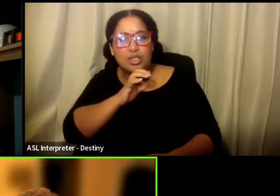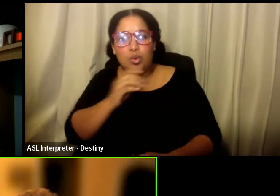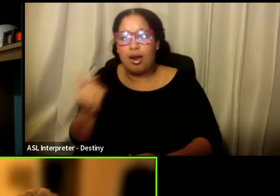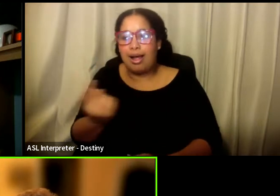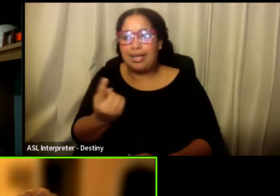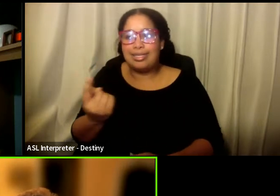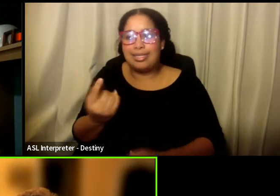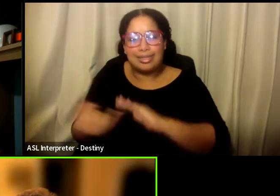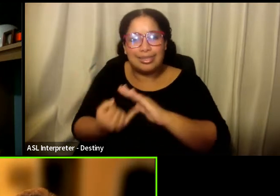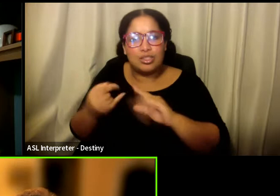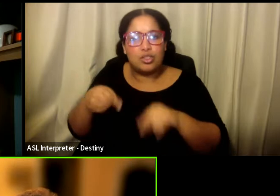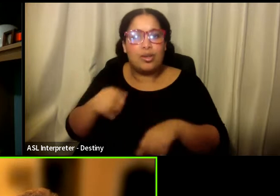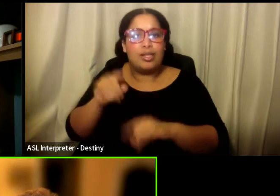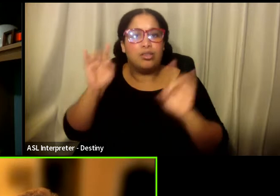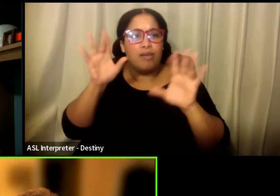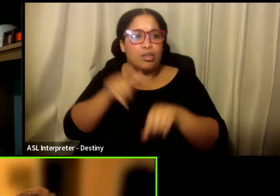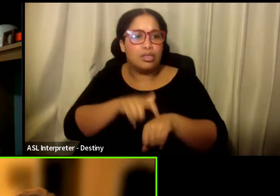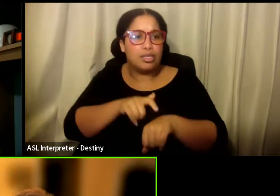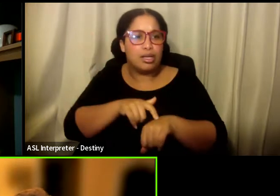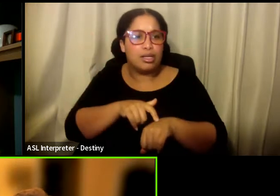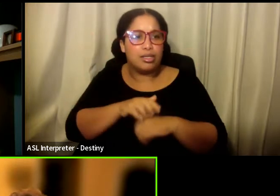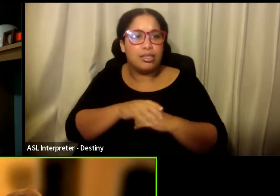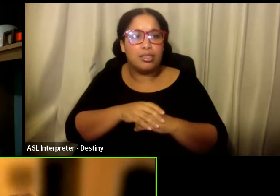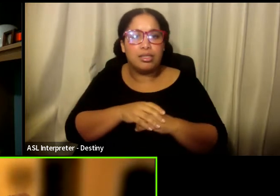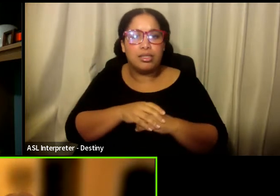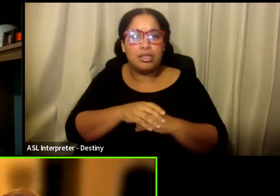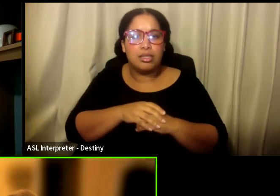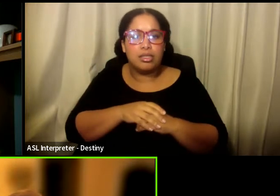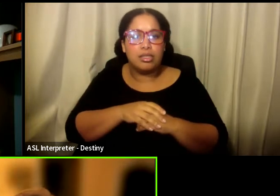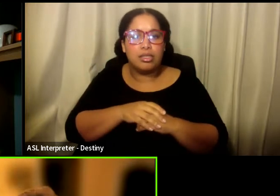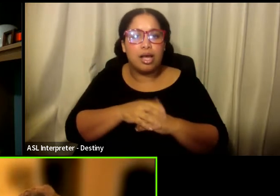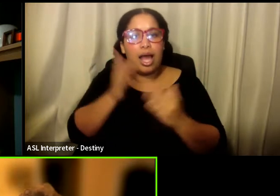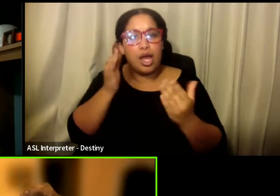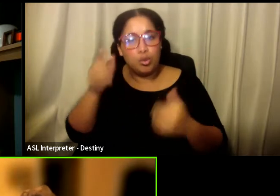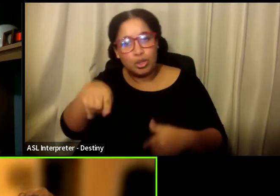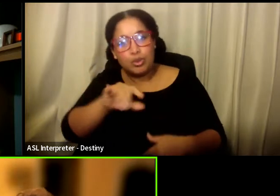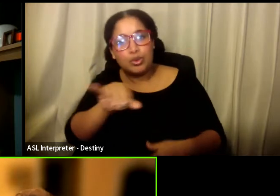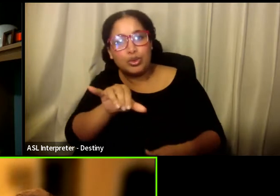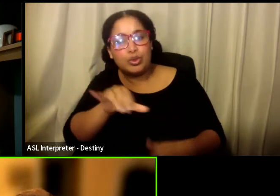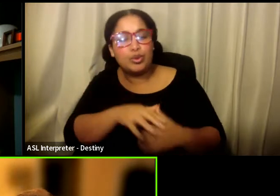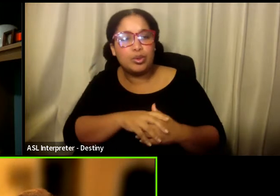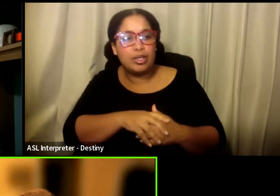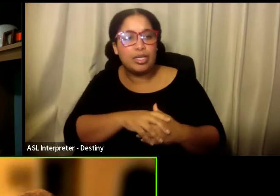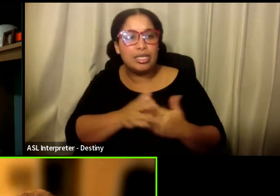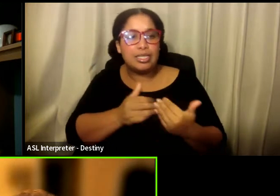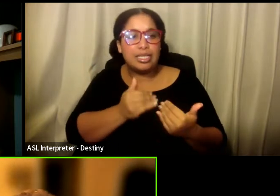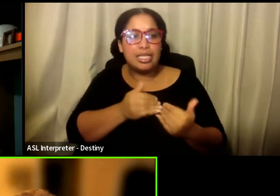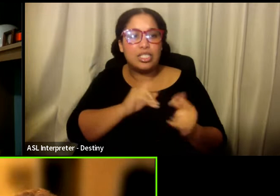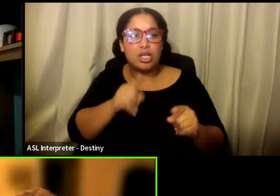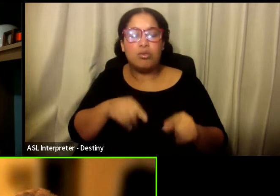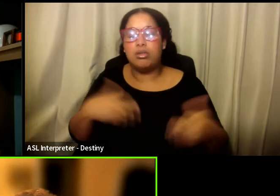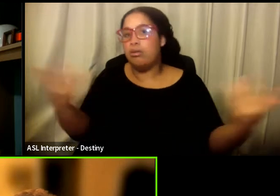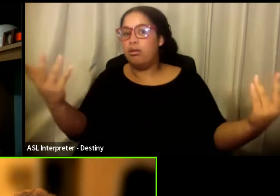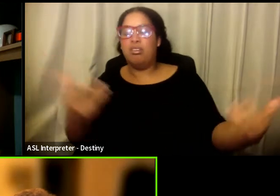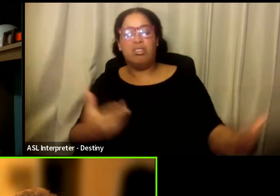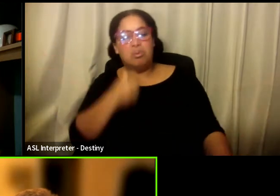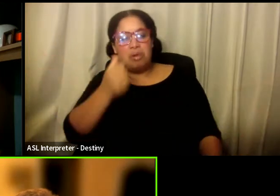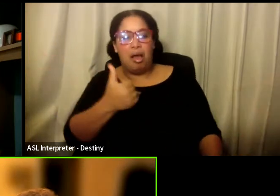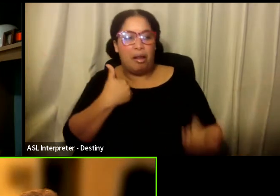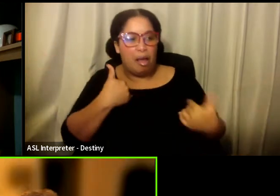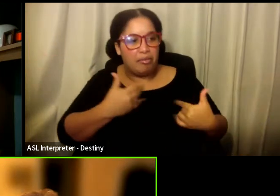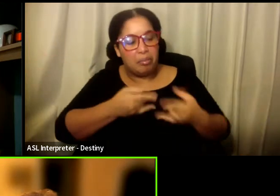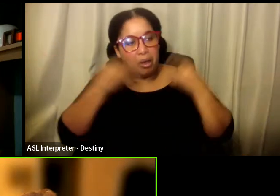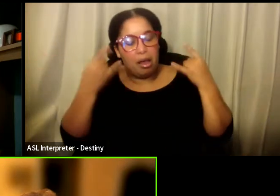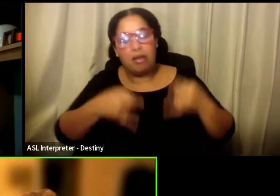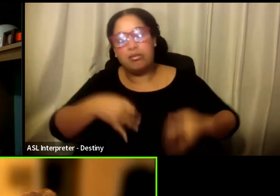this horrific time. I hope you are. You know, I mean, you know, just, you know, it's so easy to go to the judgy, sad place, right?